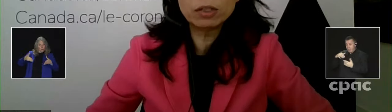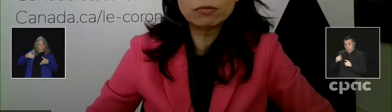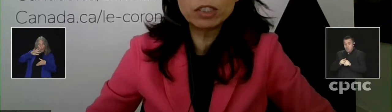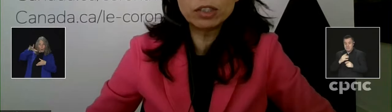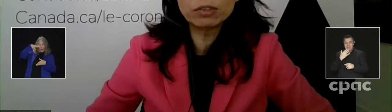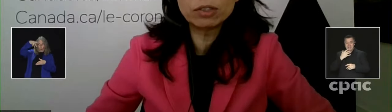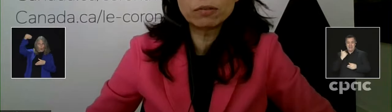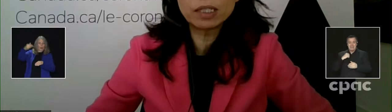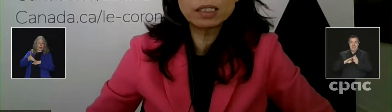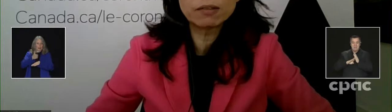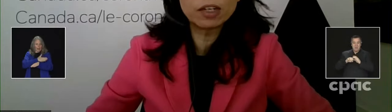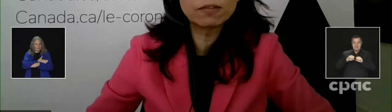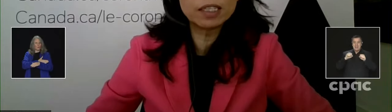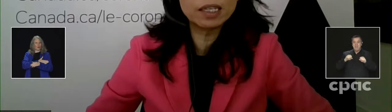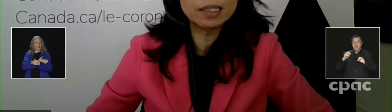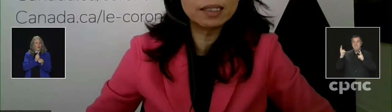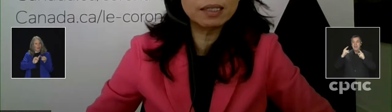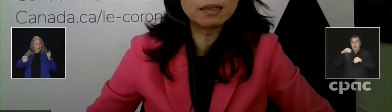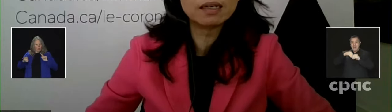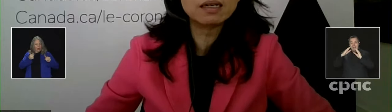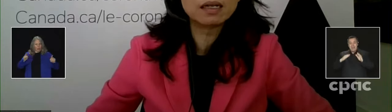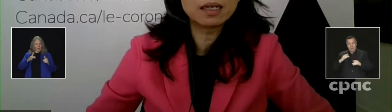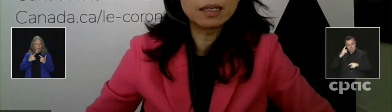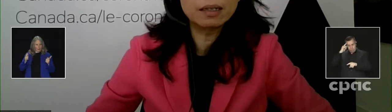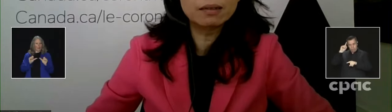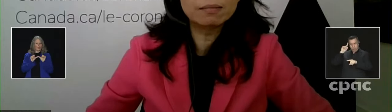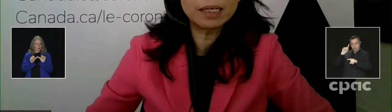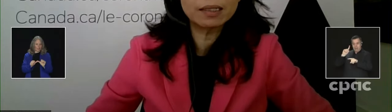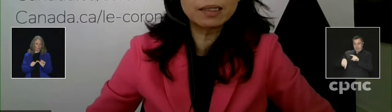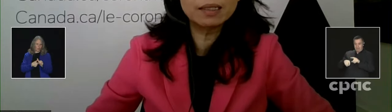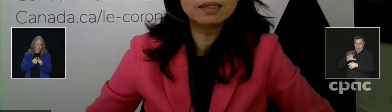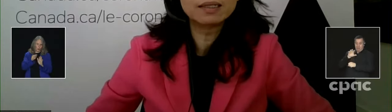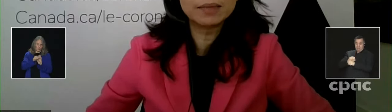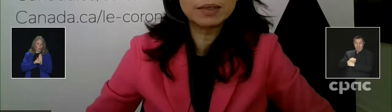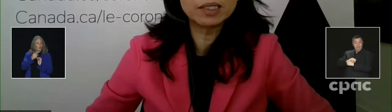to reduce your risk of COVID-19. Thank you.